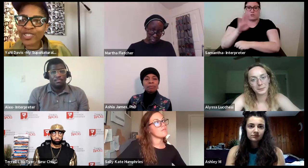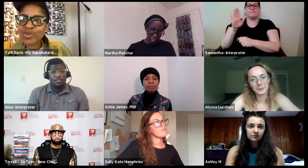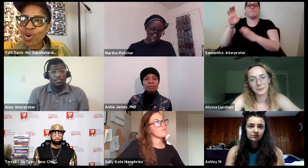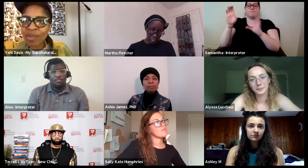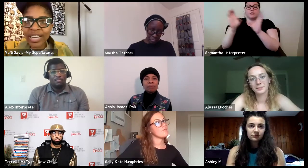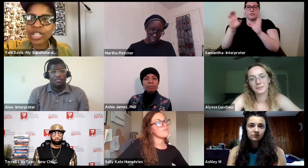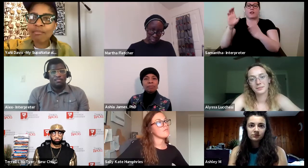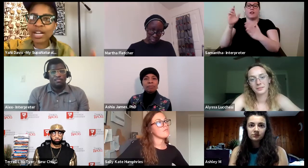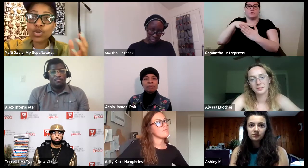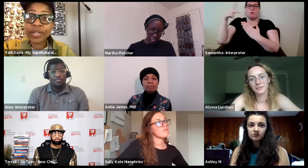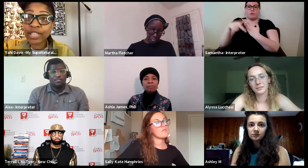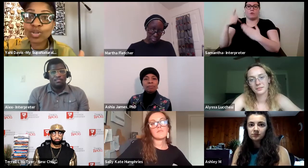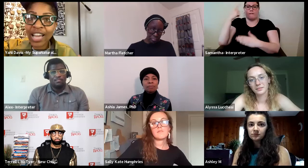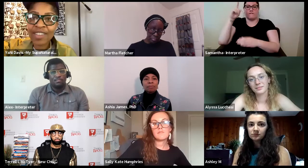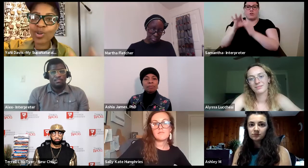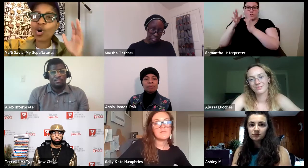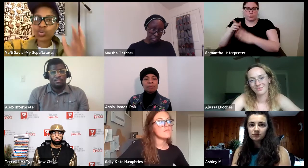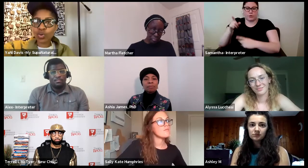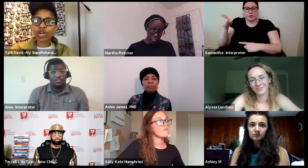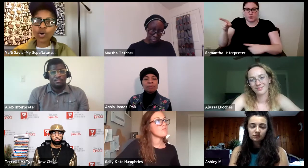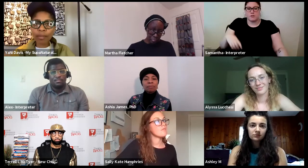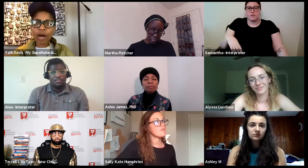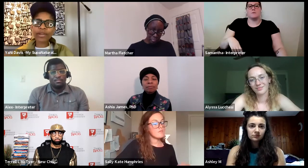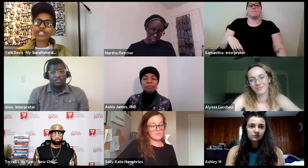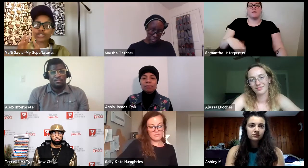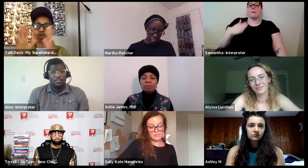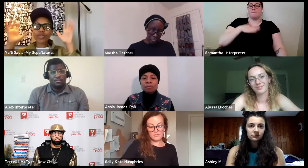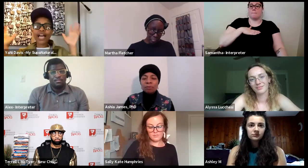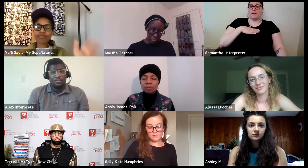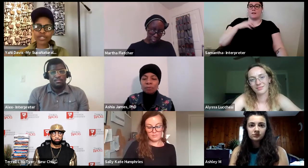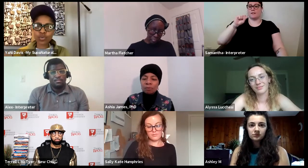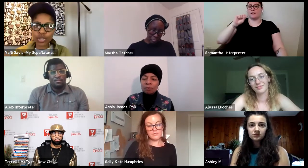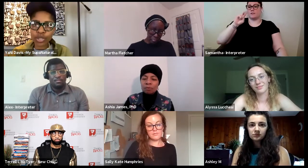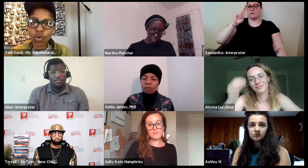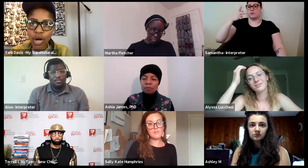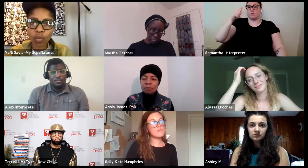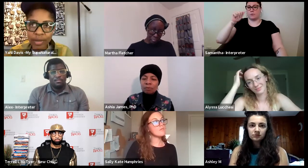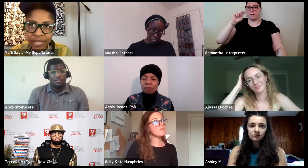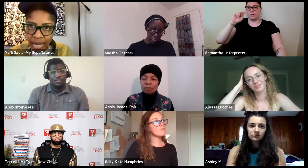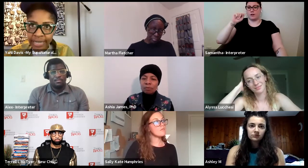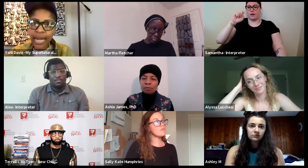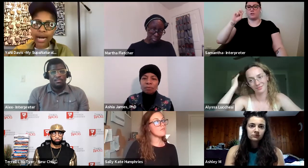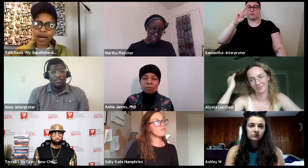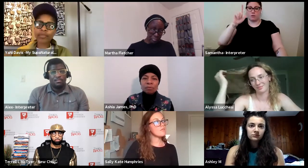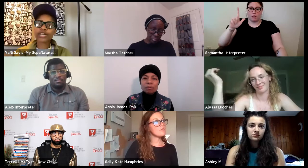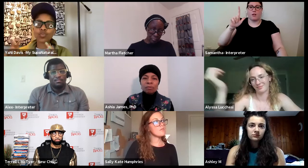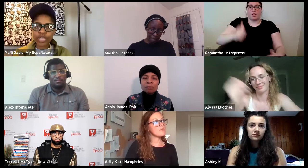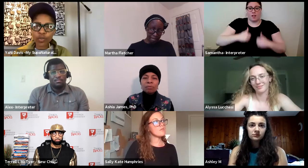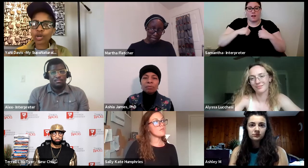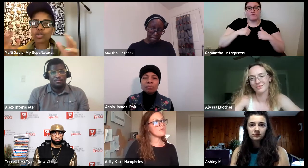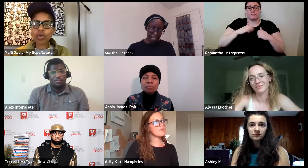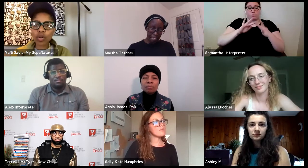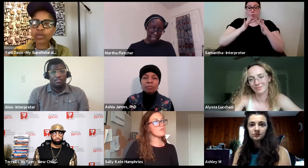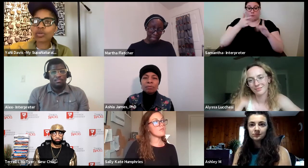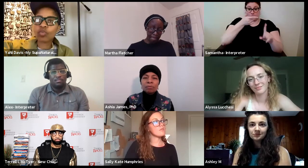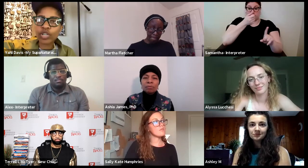Awesome. Thank you so much. My SupaNatural Life, we're also going to go about making sure we have resources on our website. Next week,